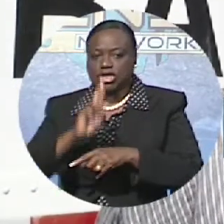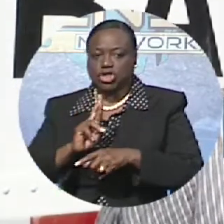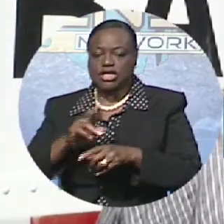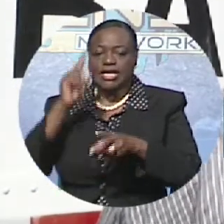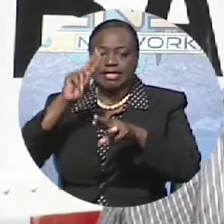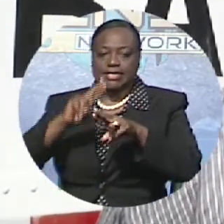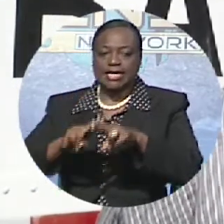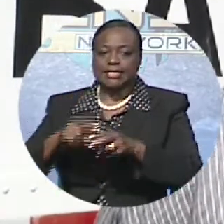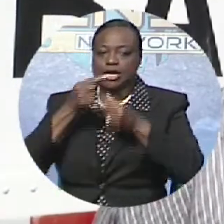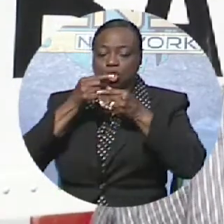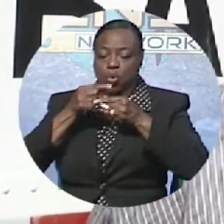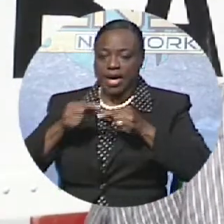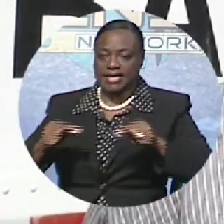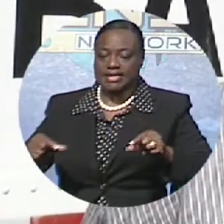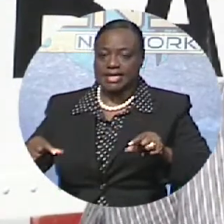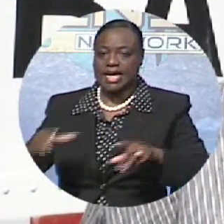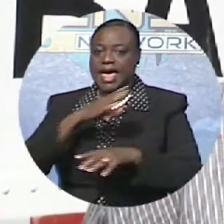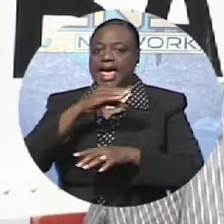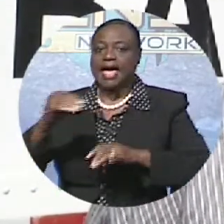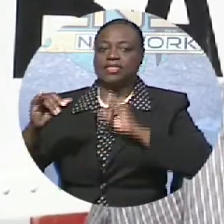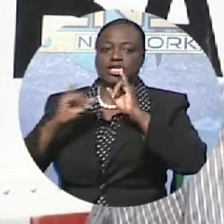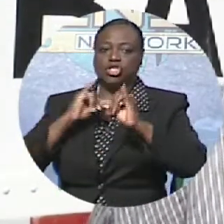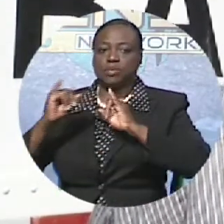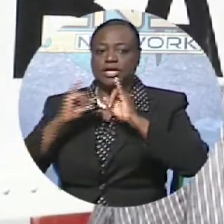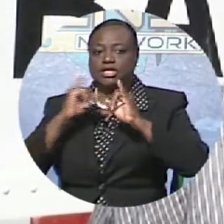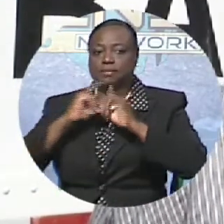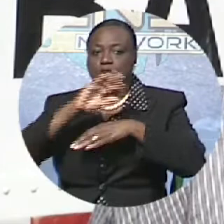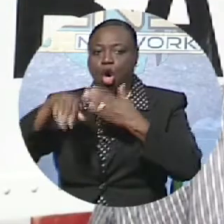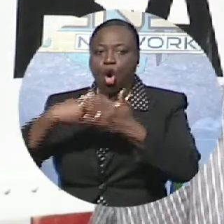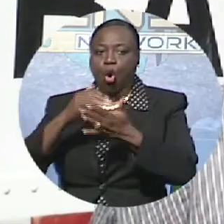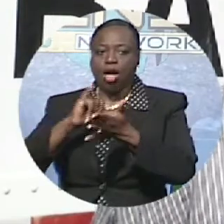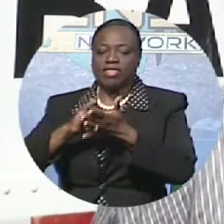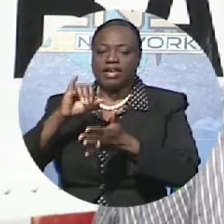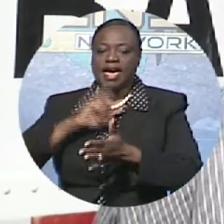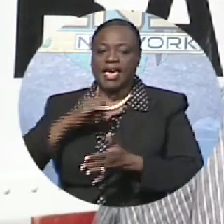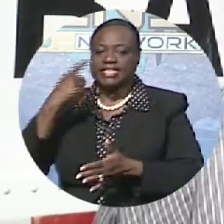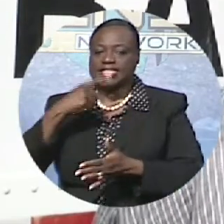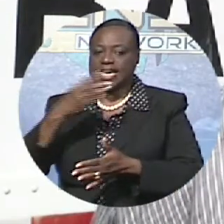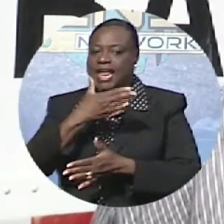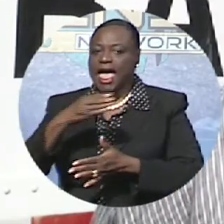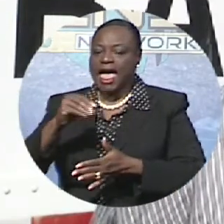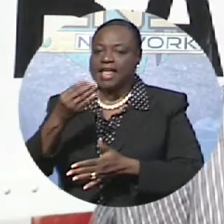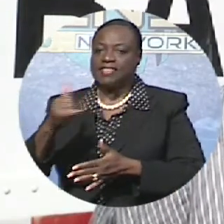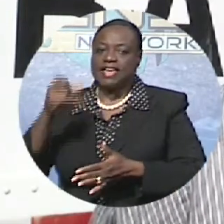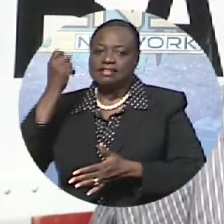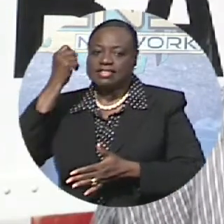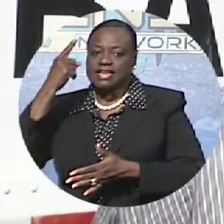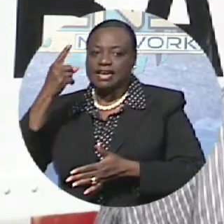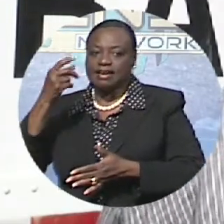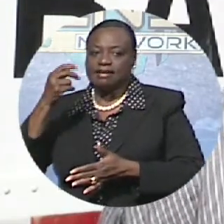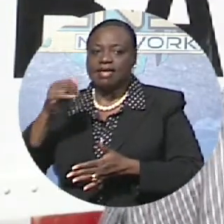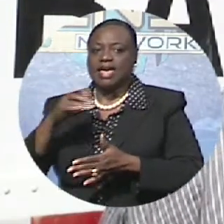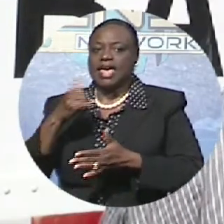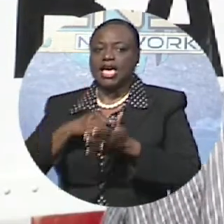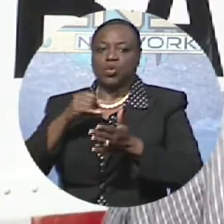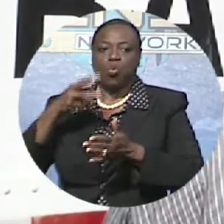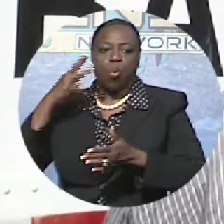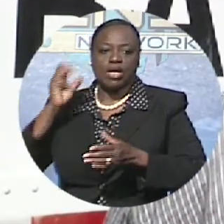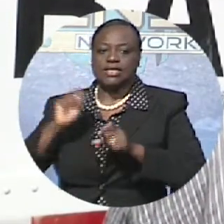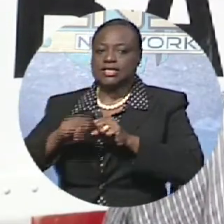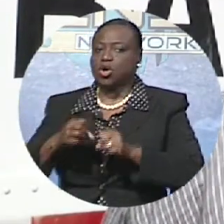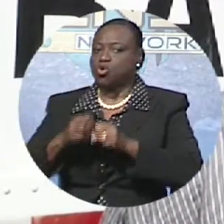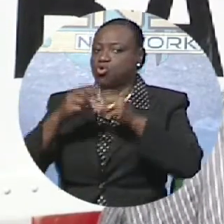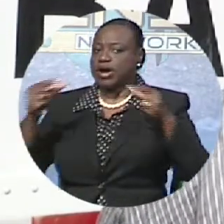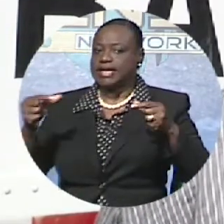quietly, and the interpreter was able to interpret everything that I said, and they understood it. And the reception was so great, I could hardly